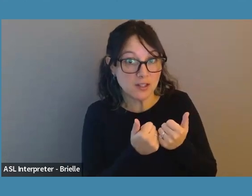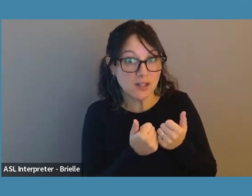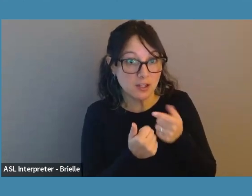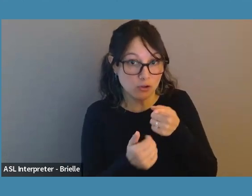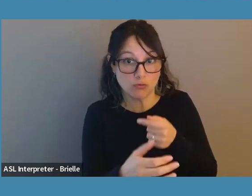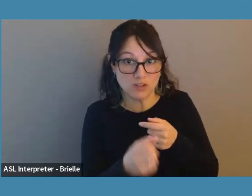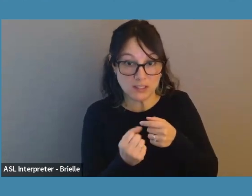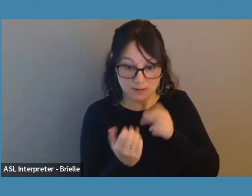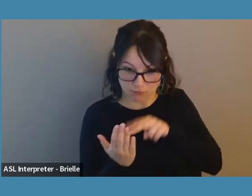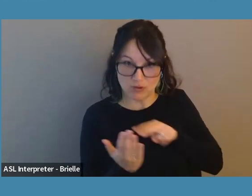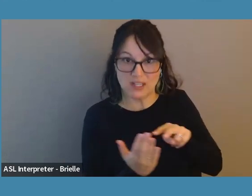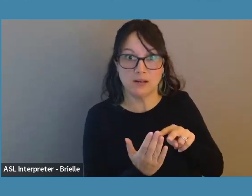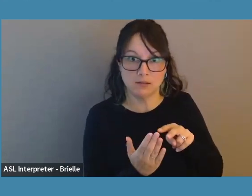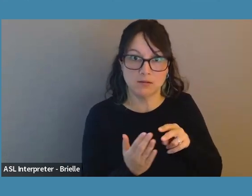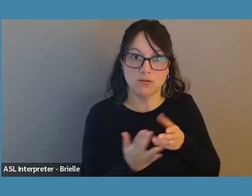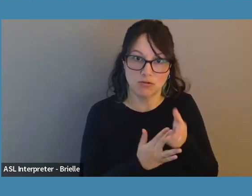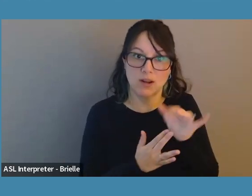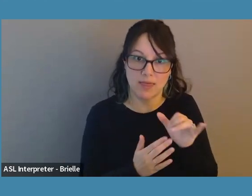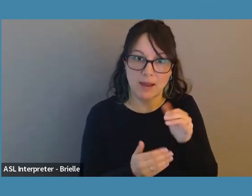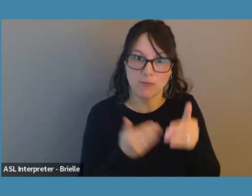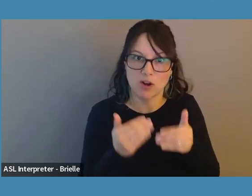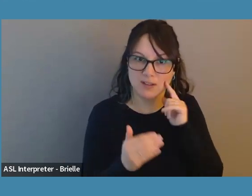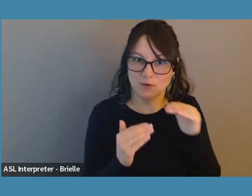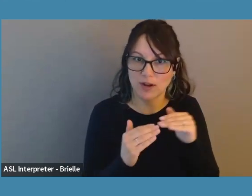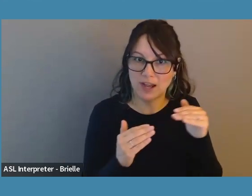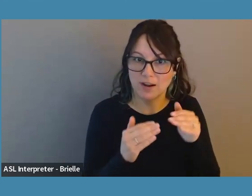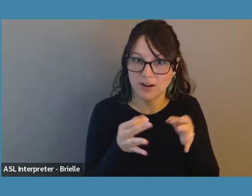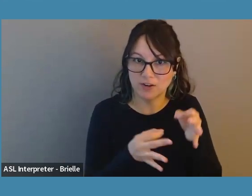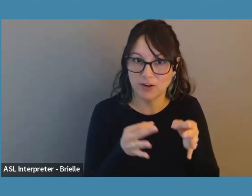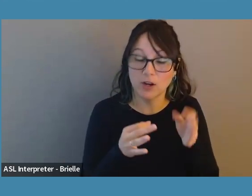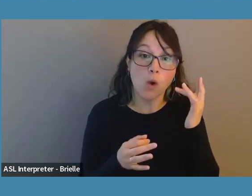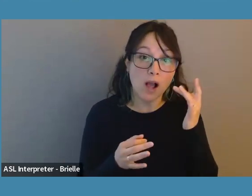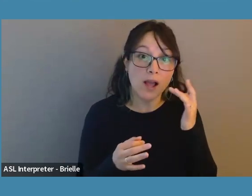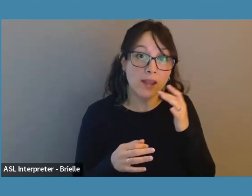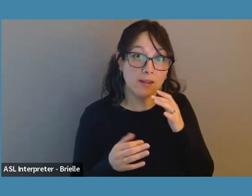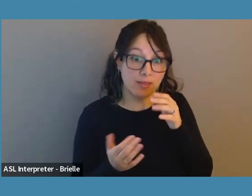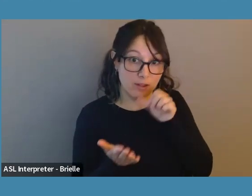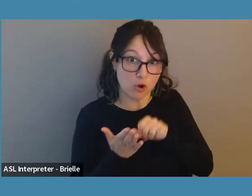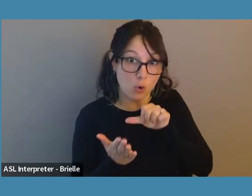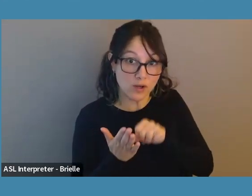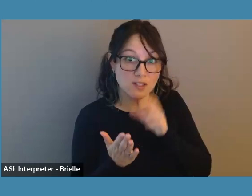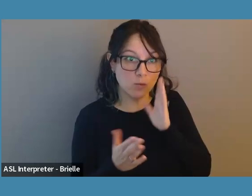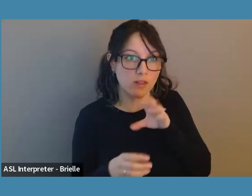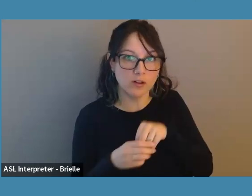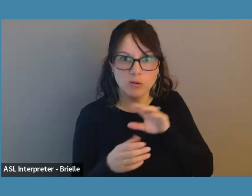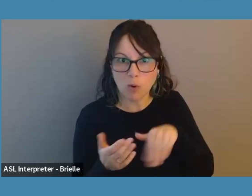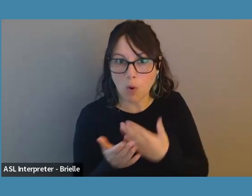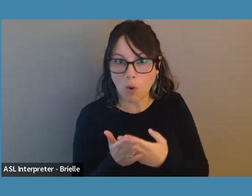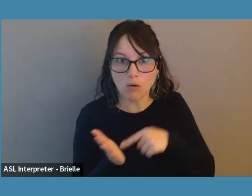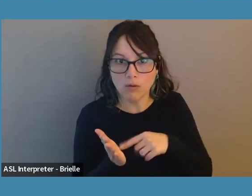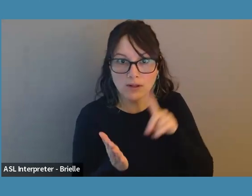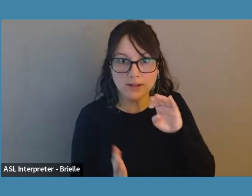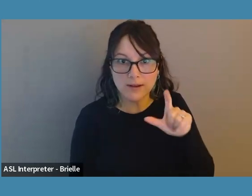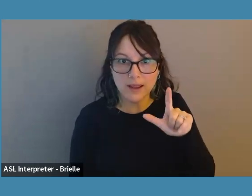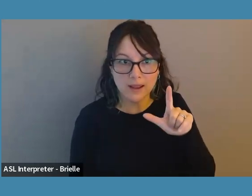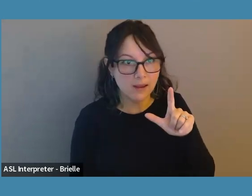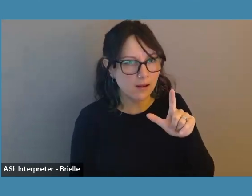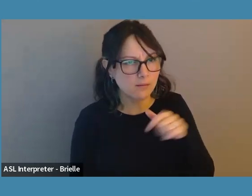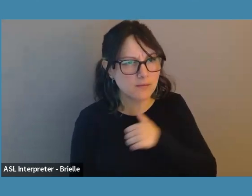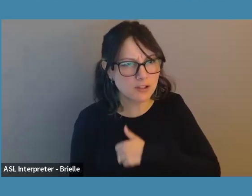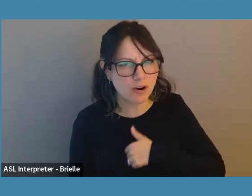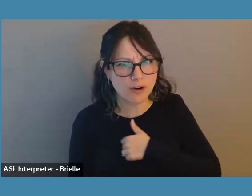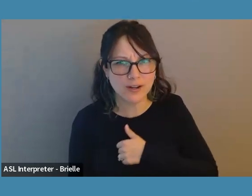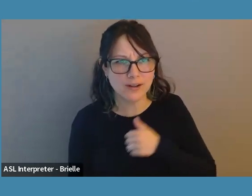fair hearing, because those hearing notices are going to contain all the deadlines and timeframes. I'm sorry, I don't know why